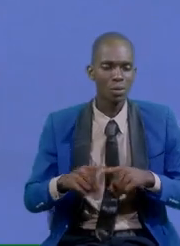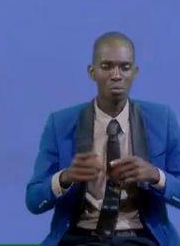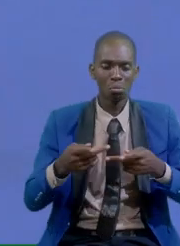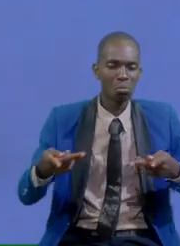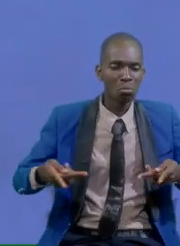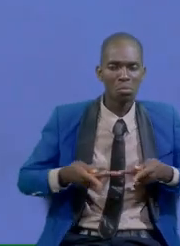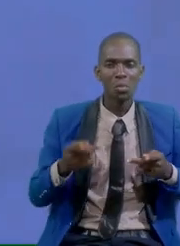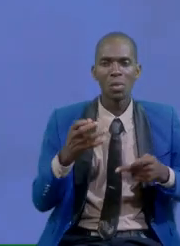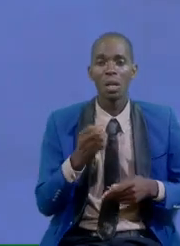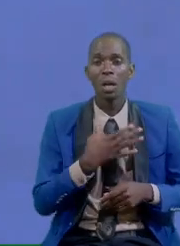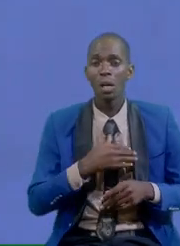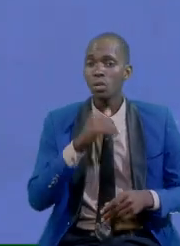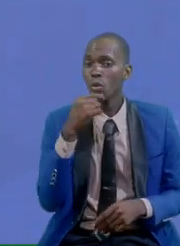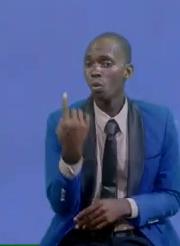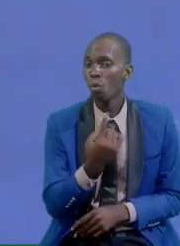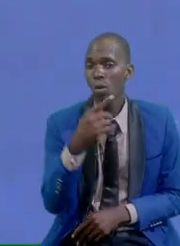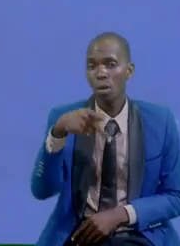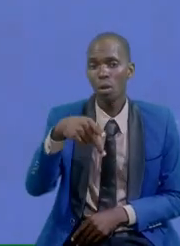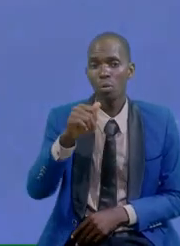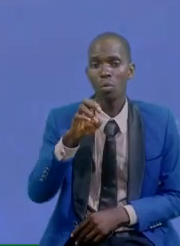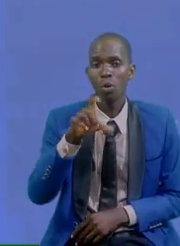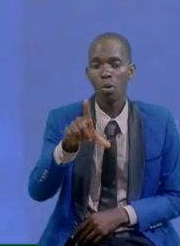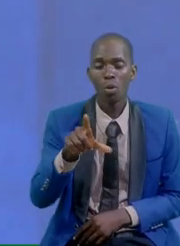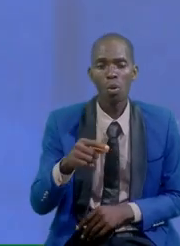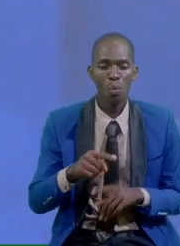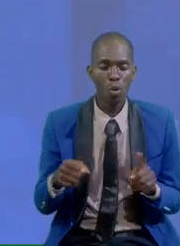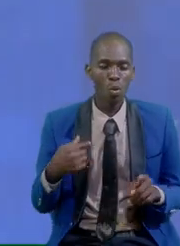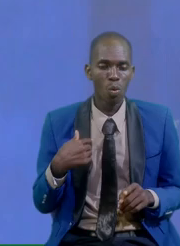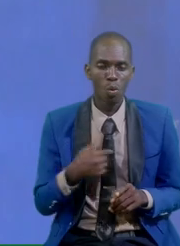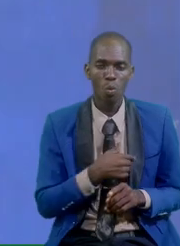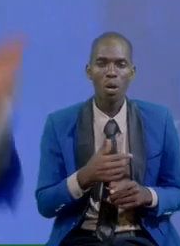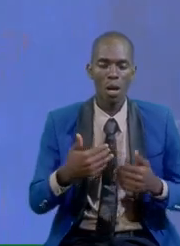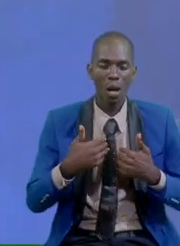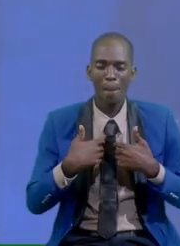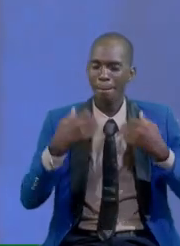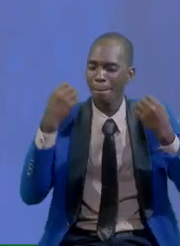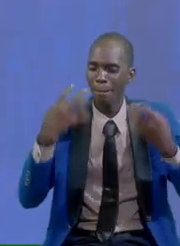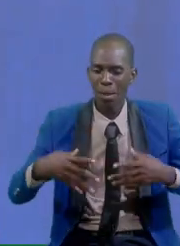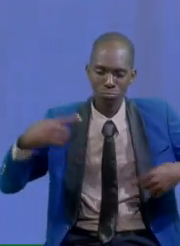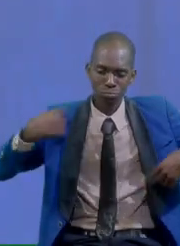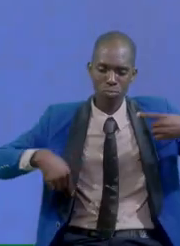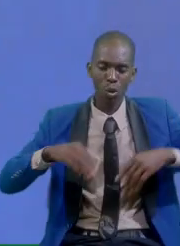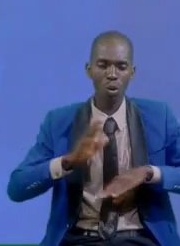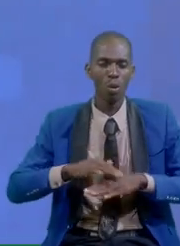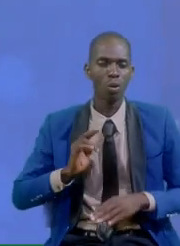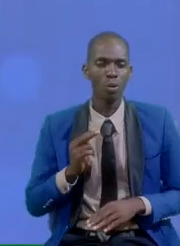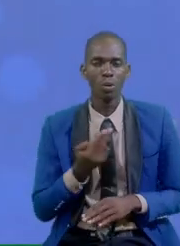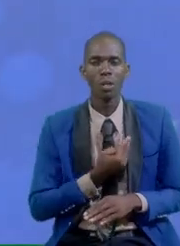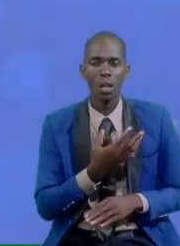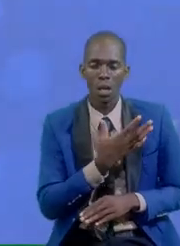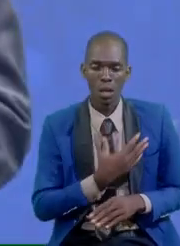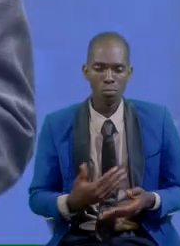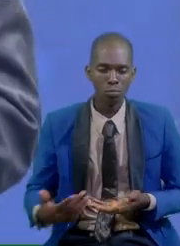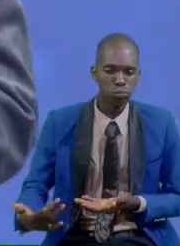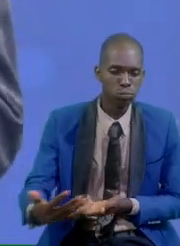only Paul and Silas will have many stripes upon us, and it says they cast them